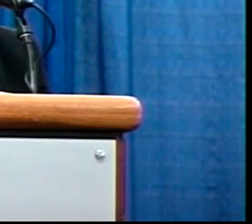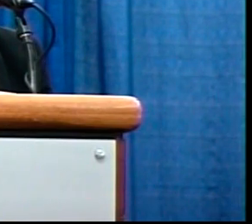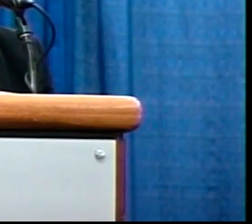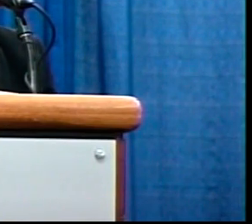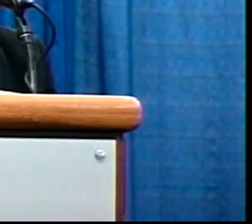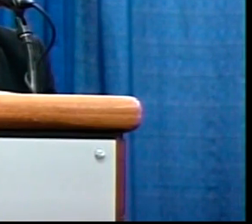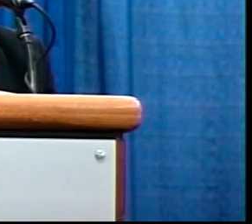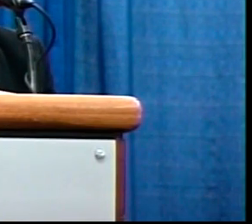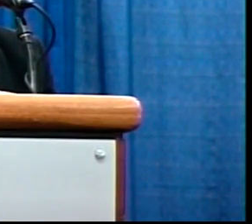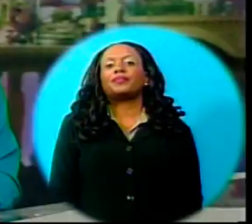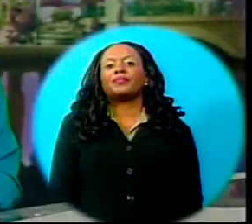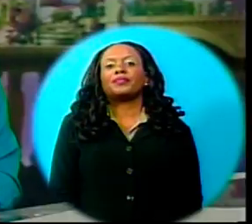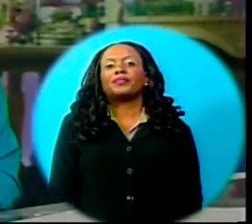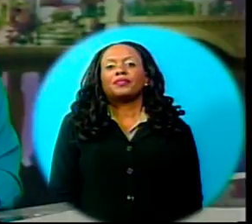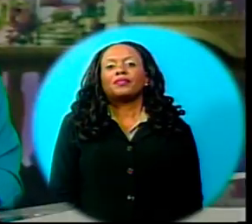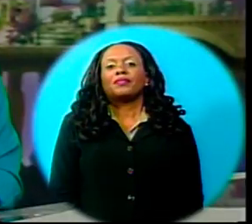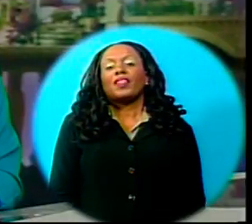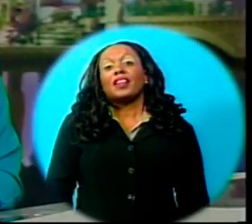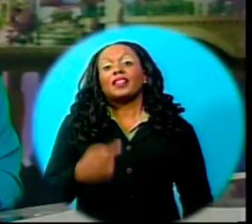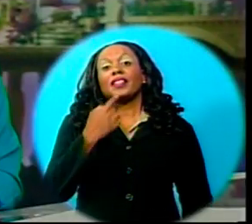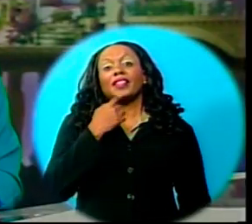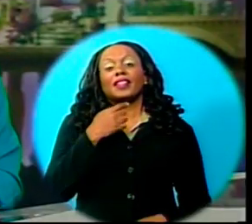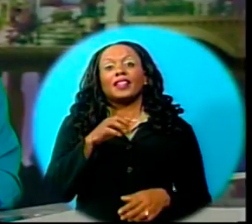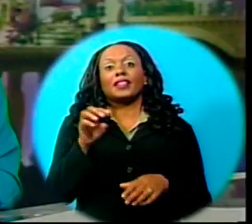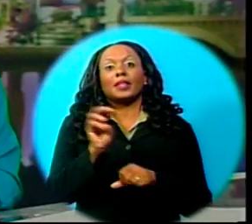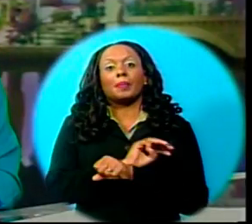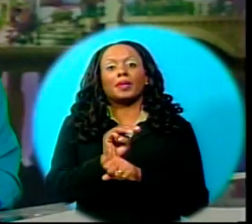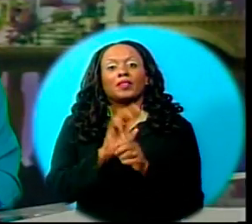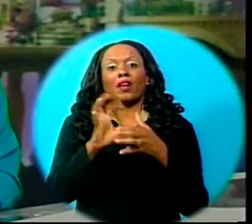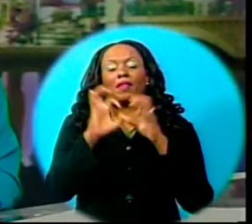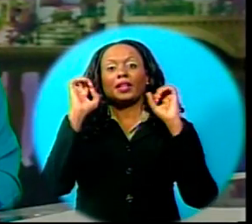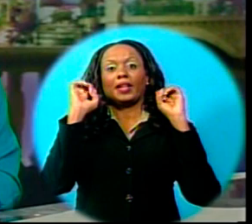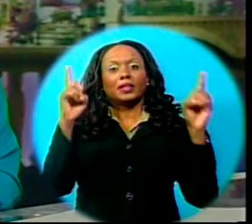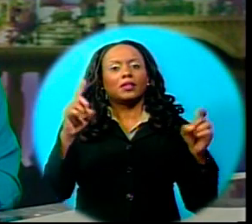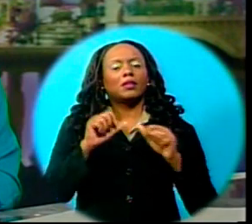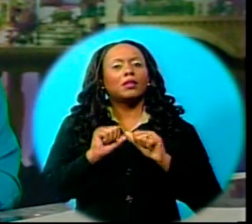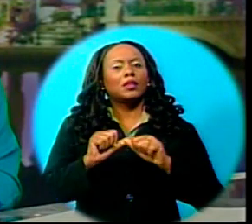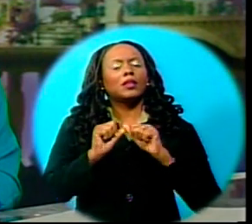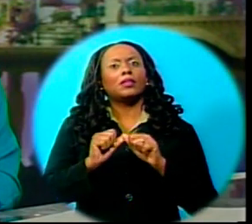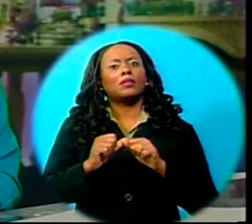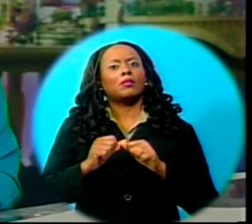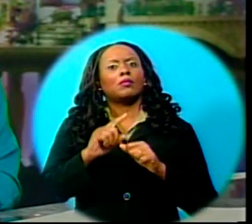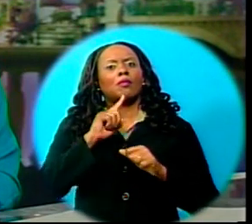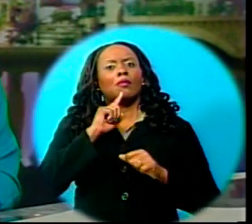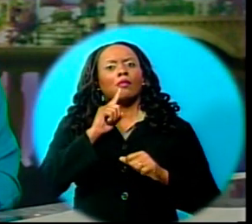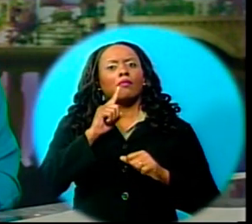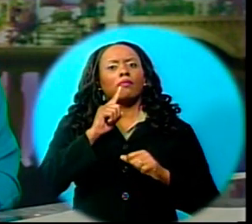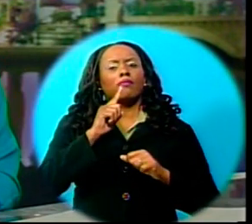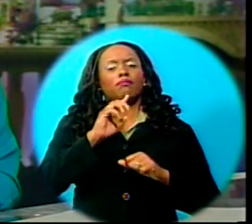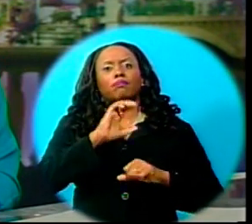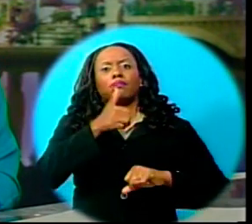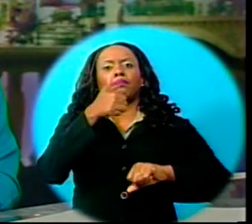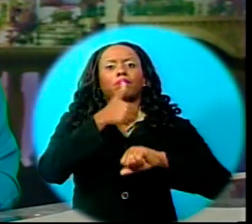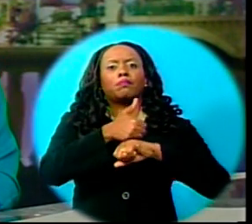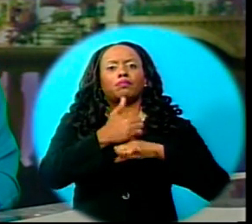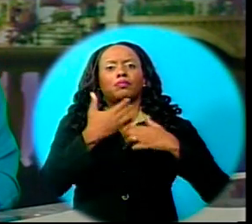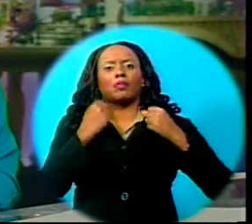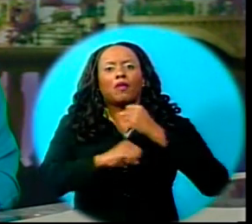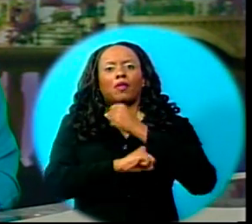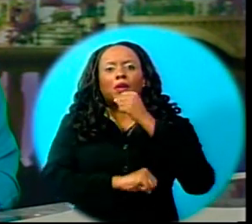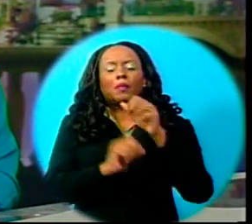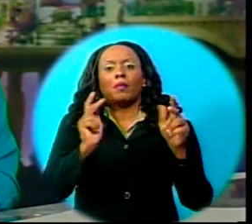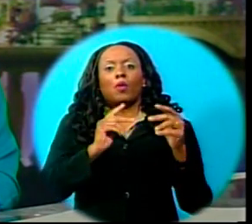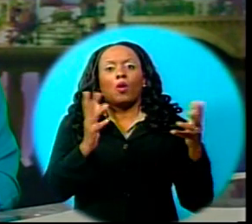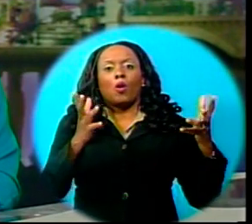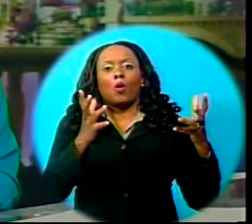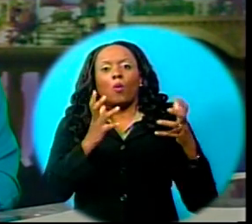business sector. Ms. Dean Bowen says the ministry will continue building a strong foundation for those who wish to move on to